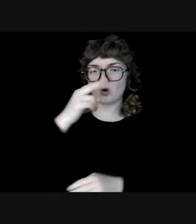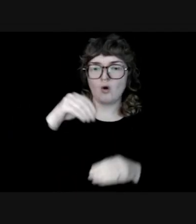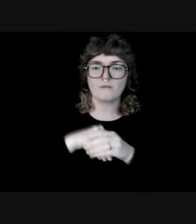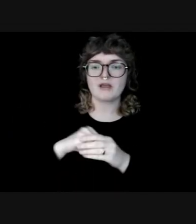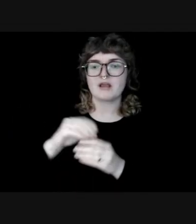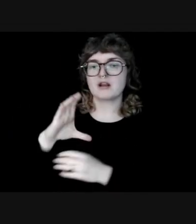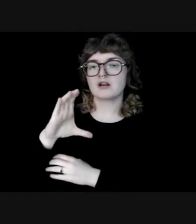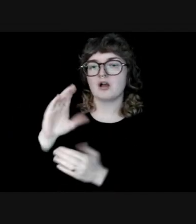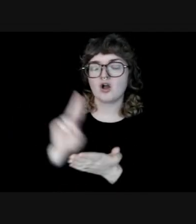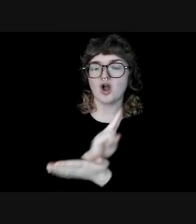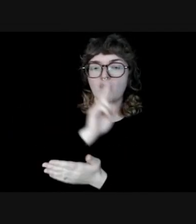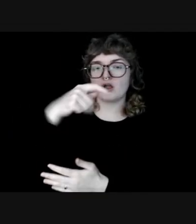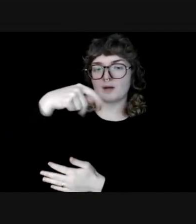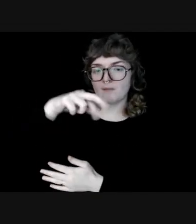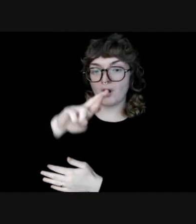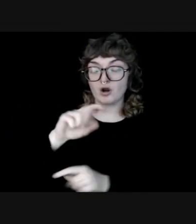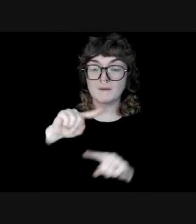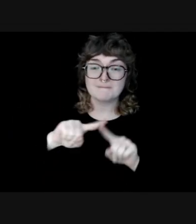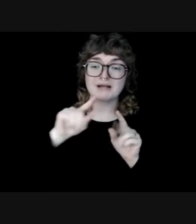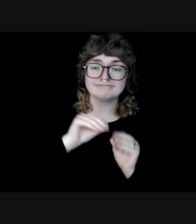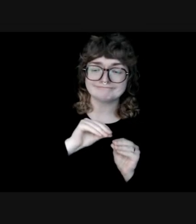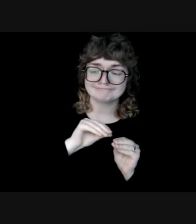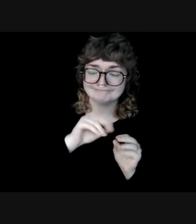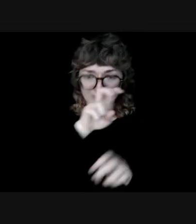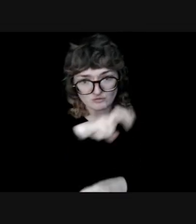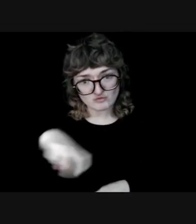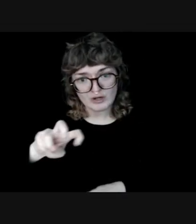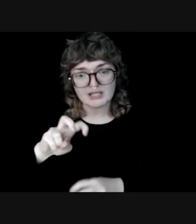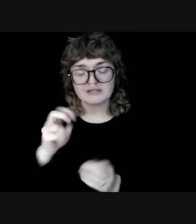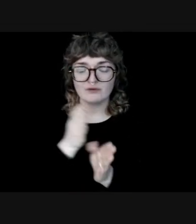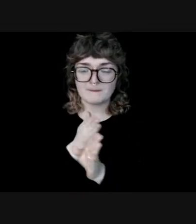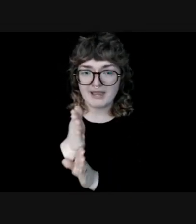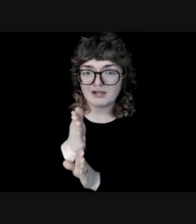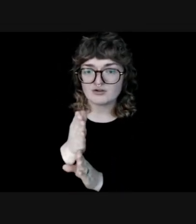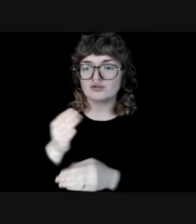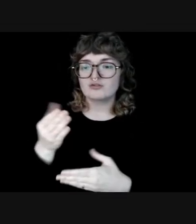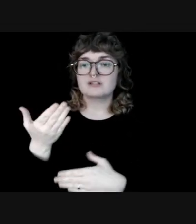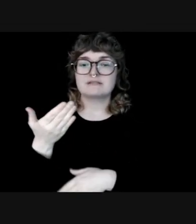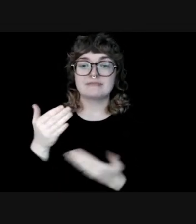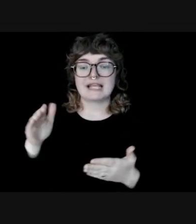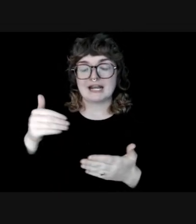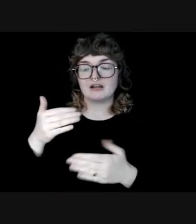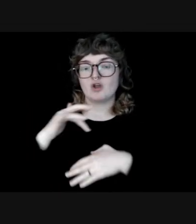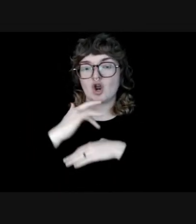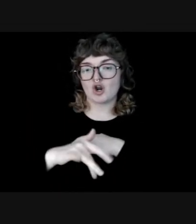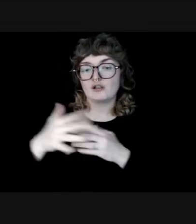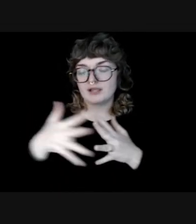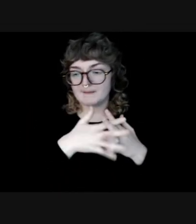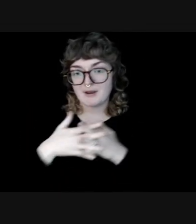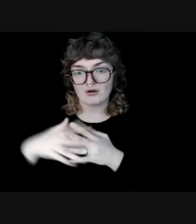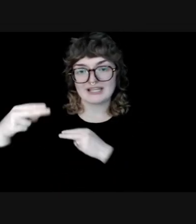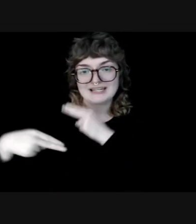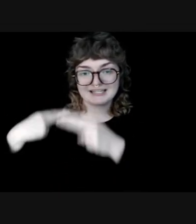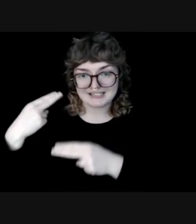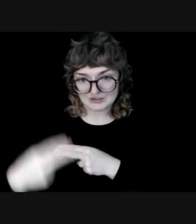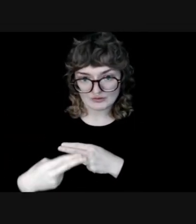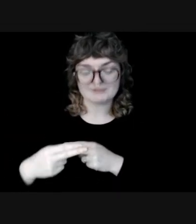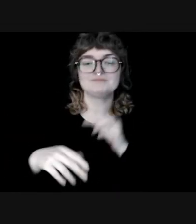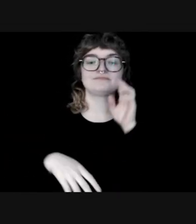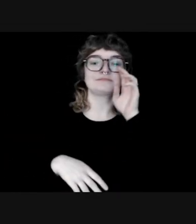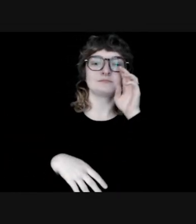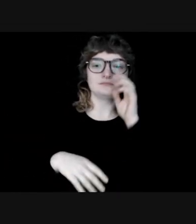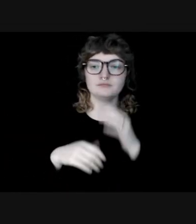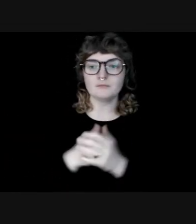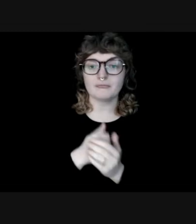early America when he discovered it was a more fertile field. After his graduate work, he helped pioneer living history in the United States and